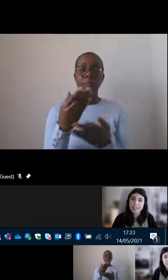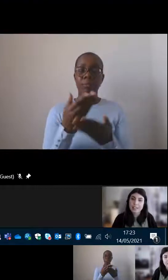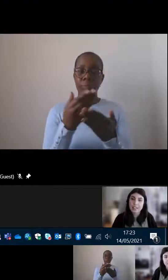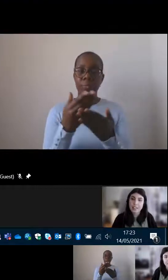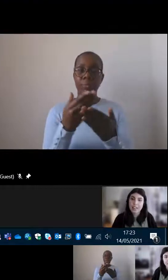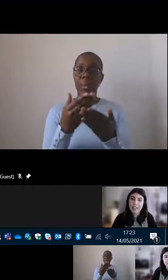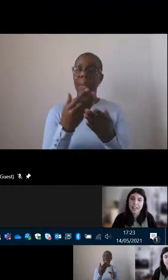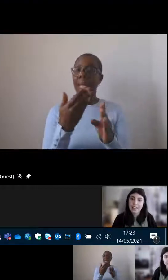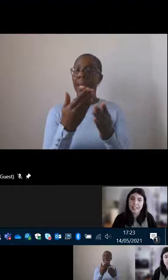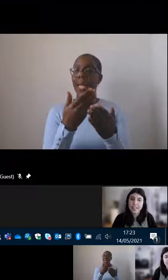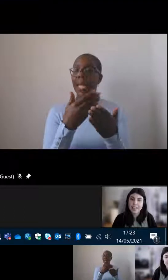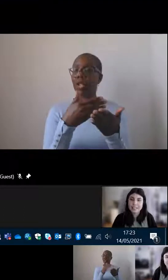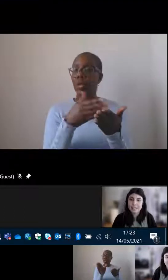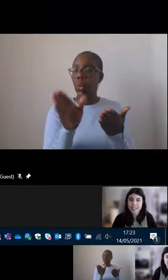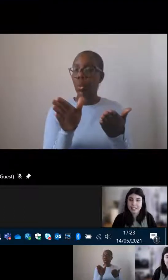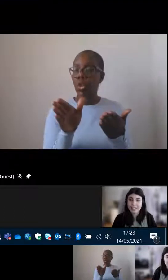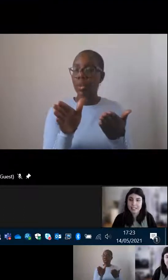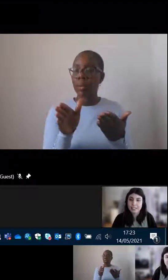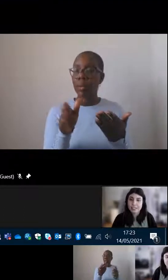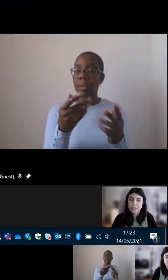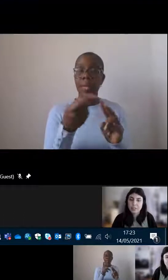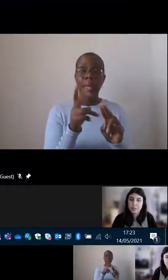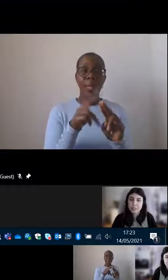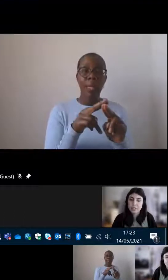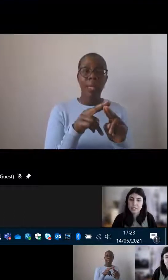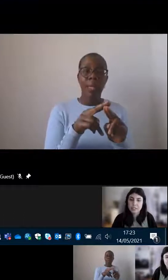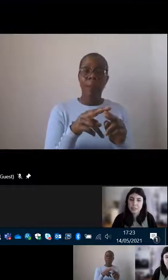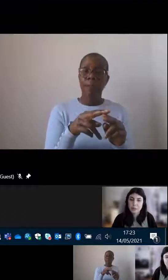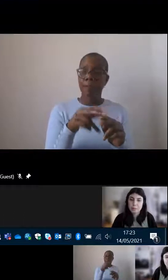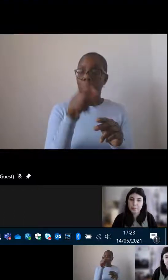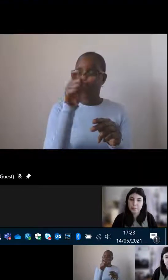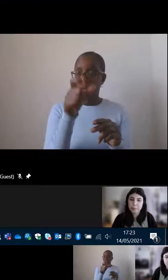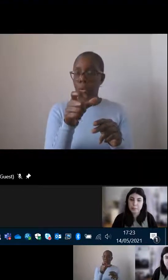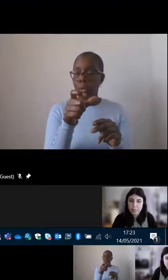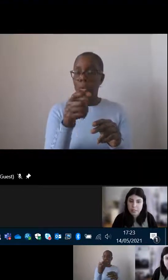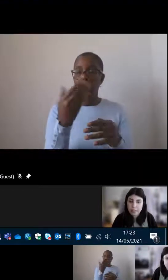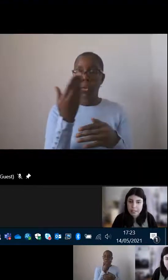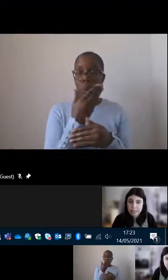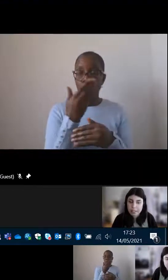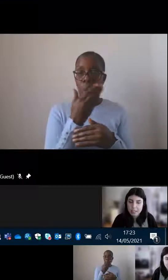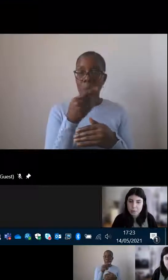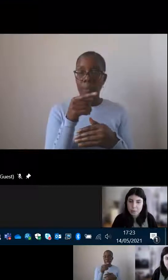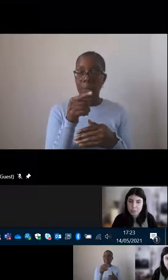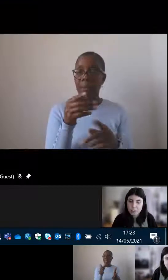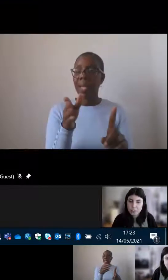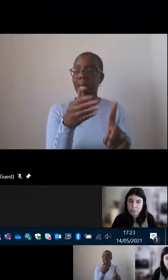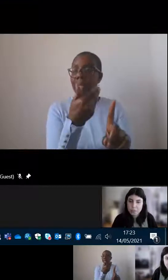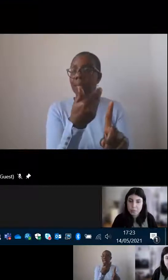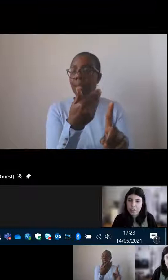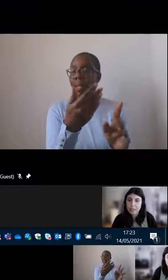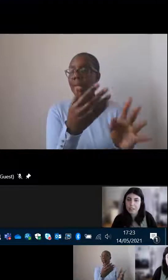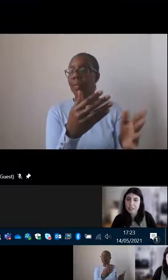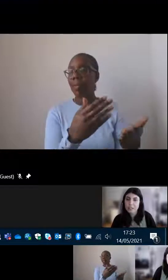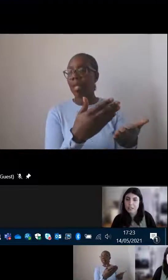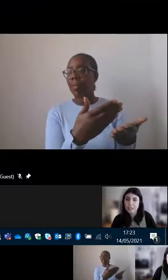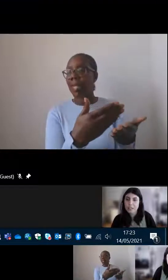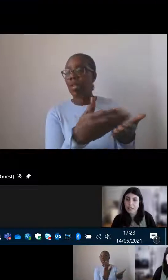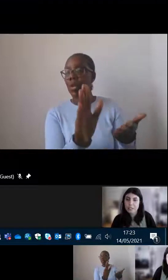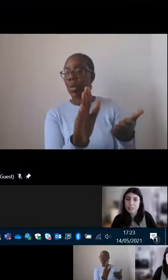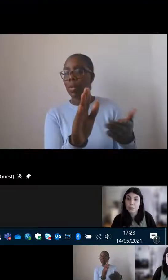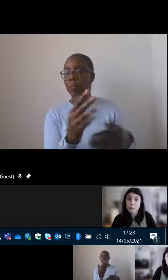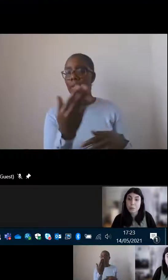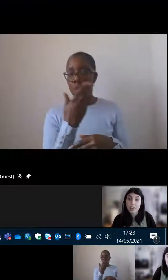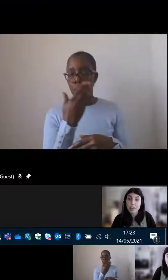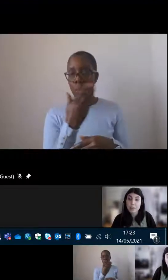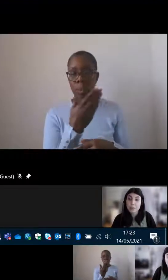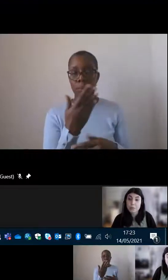pupil has an SEN. So that's, and then they also